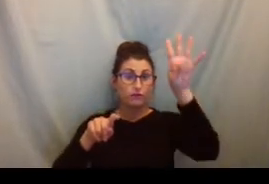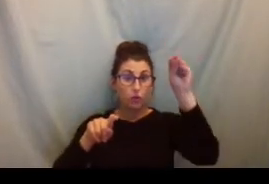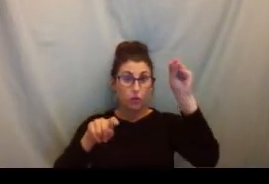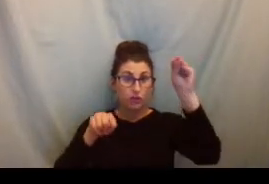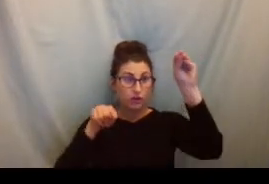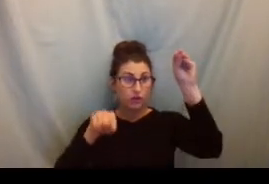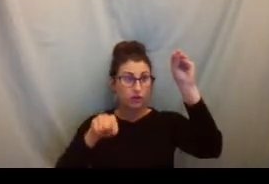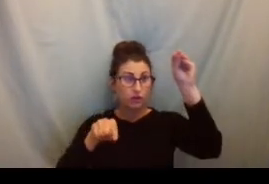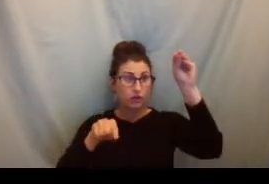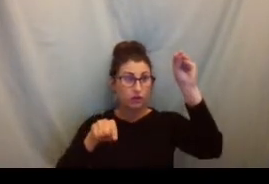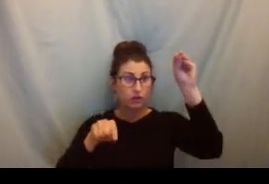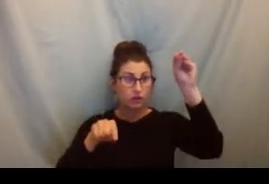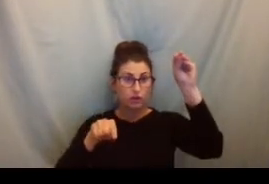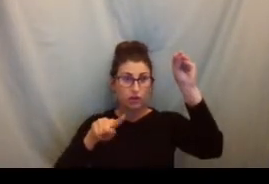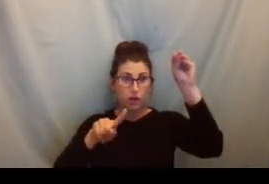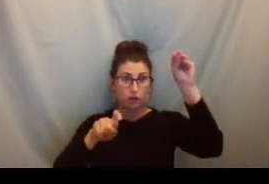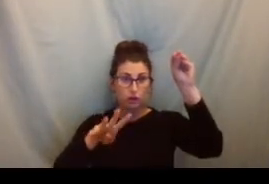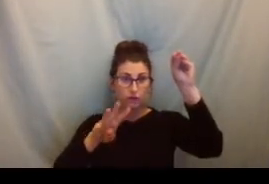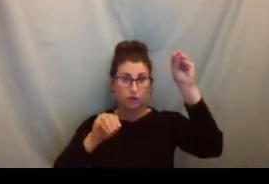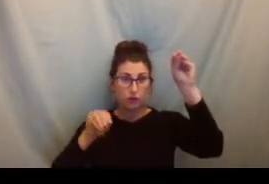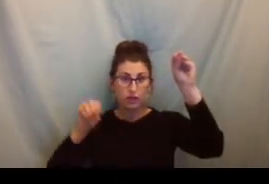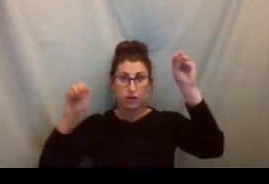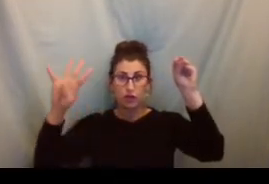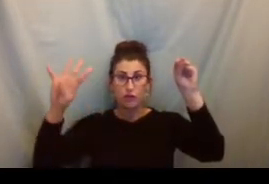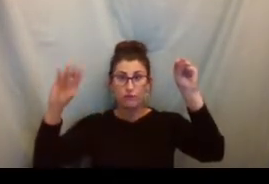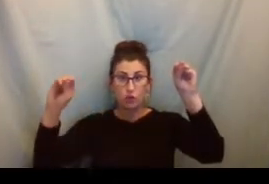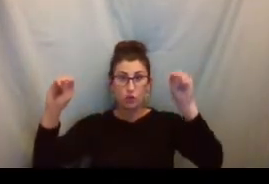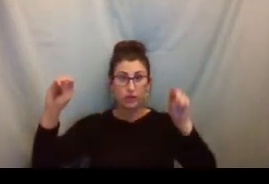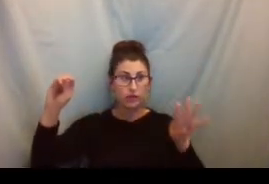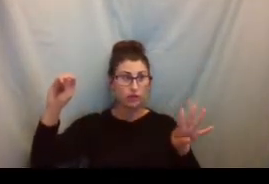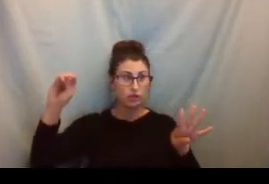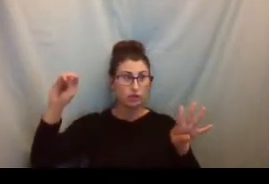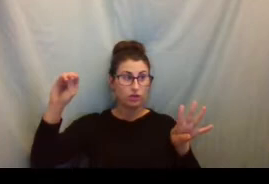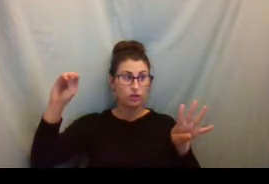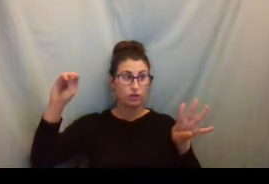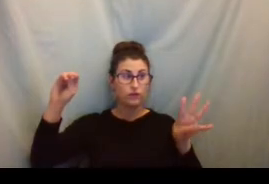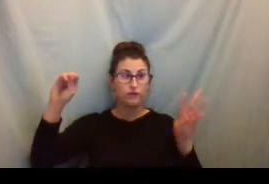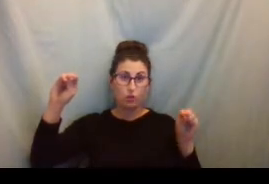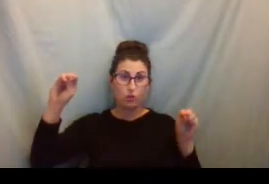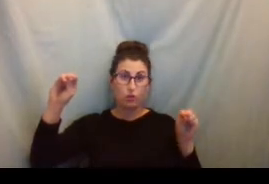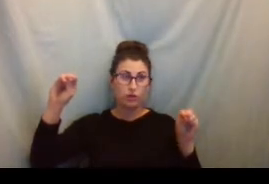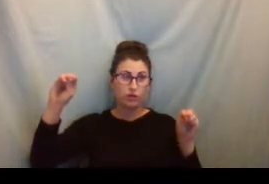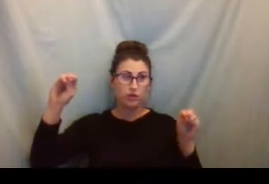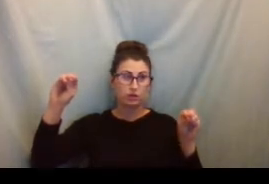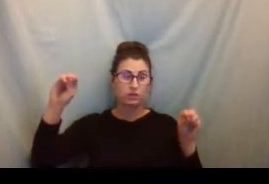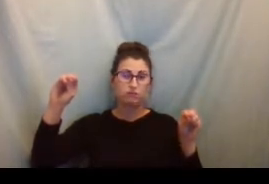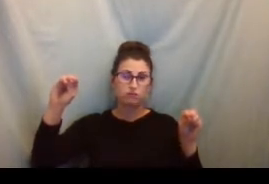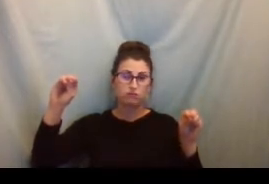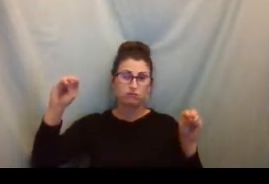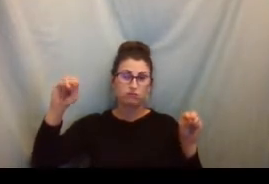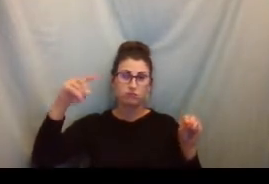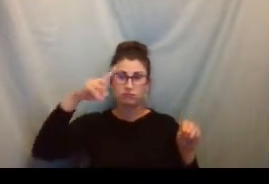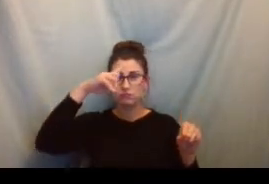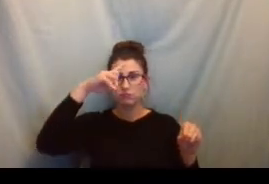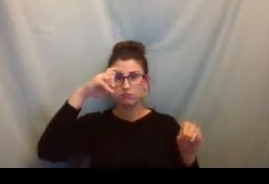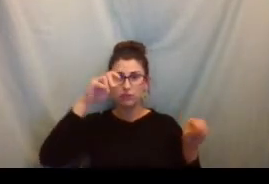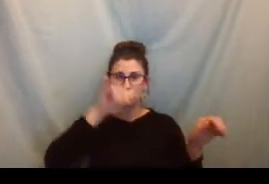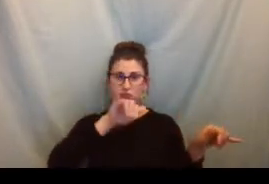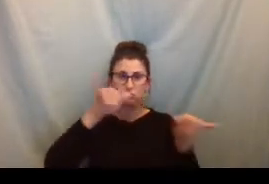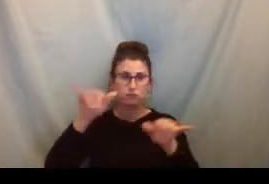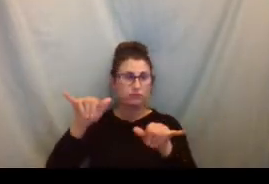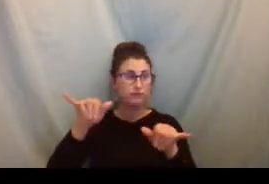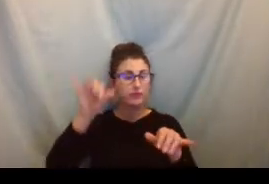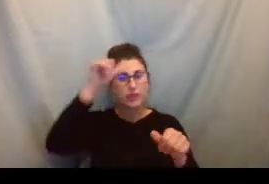means this is 40, because I know 140 plus 40 equals 180. This should be 40 degrees here.